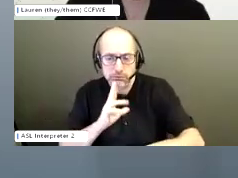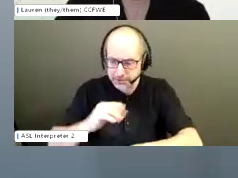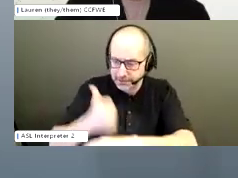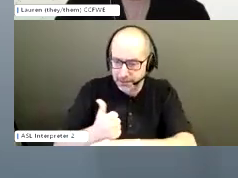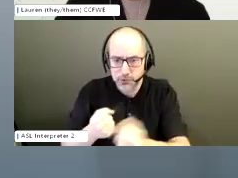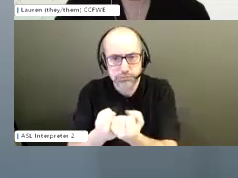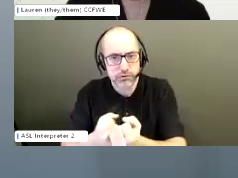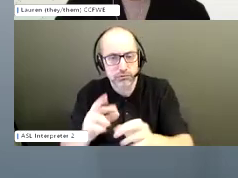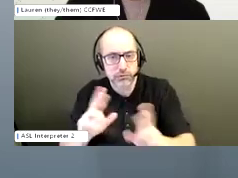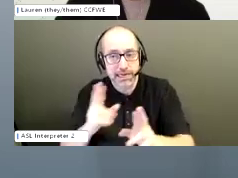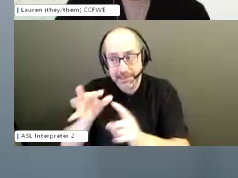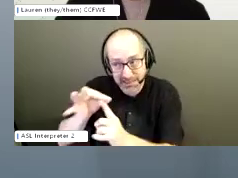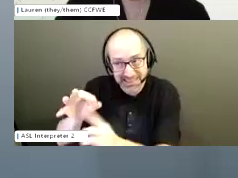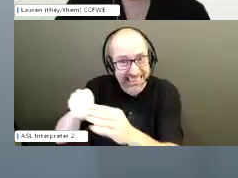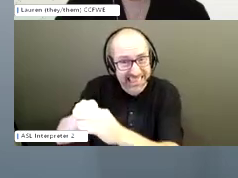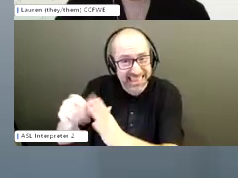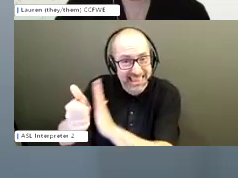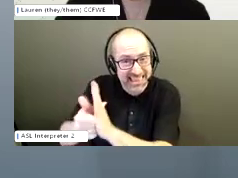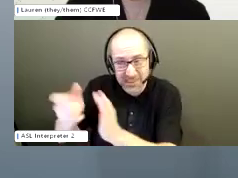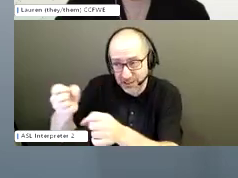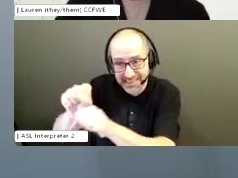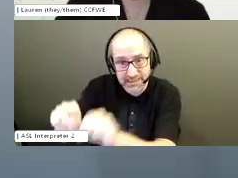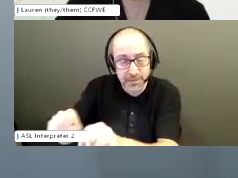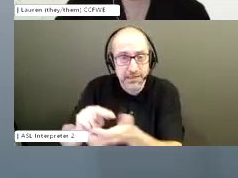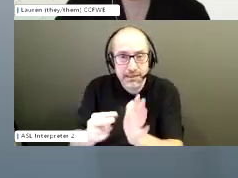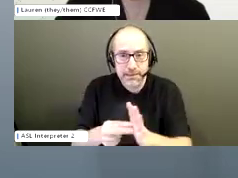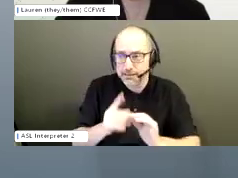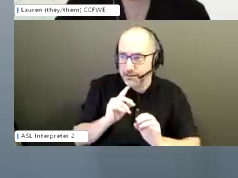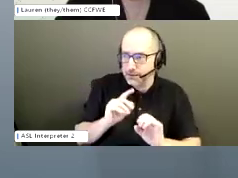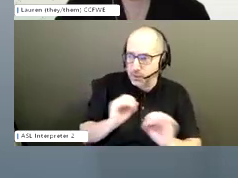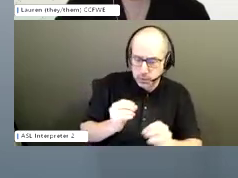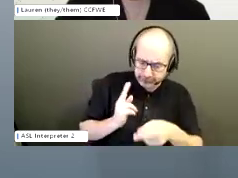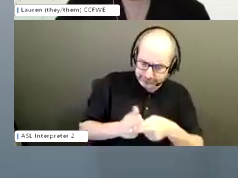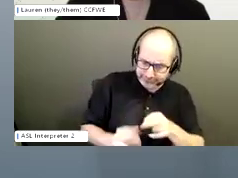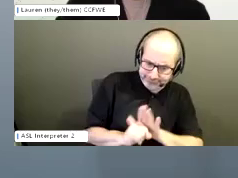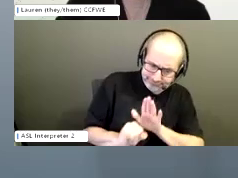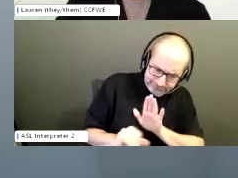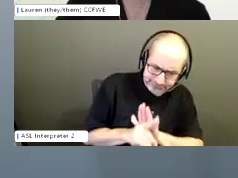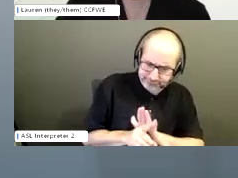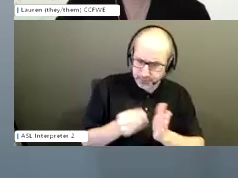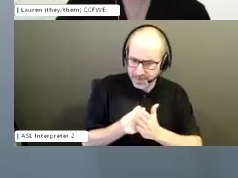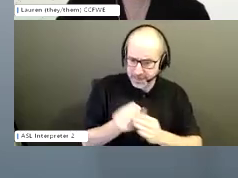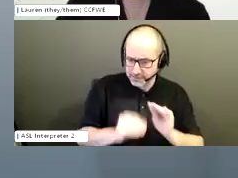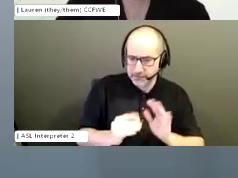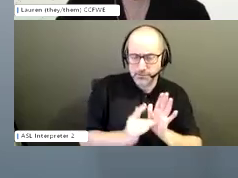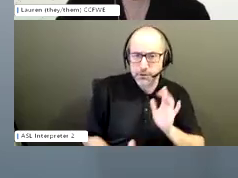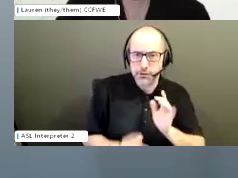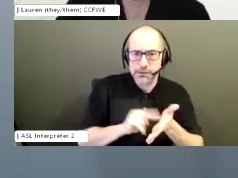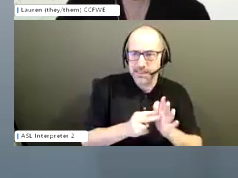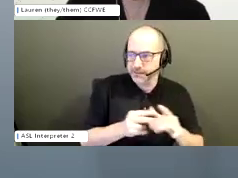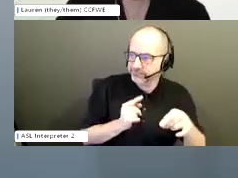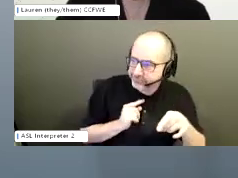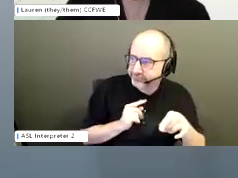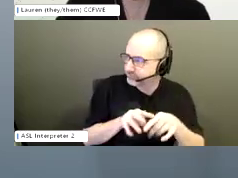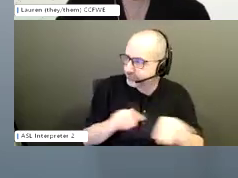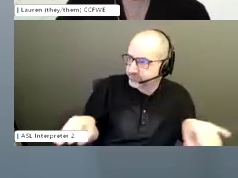further restricts survivors in accessing support and keeps them dependent on abusers. The financial sector also